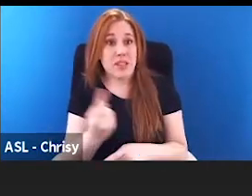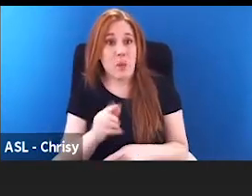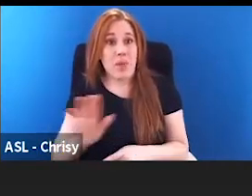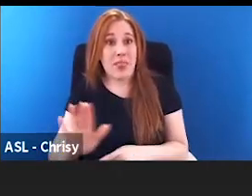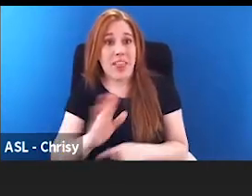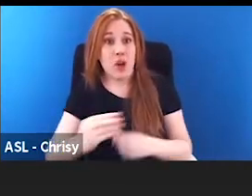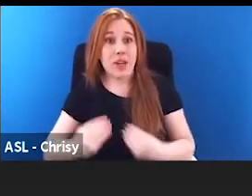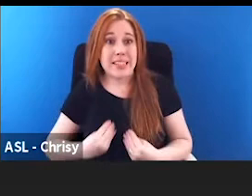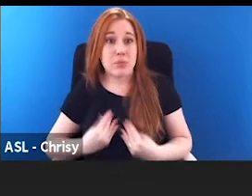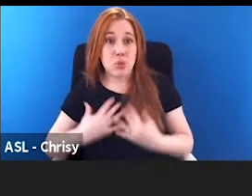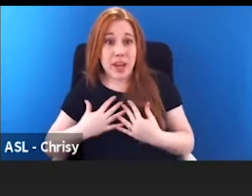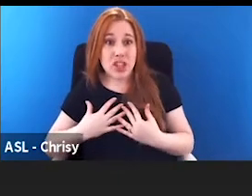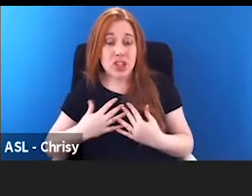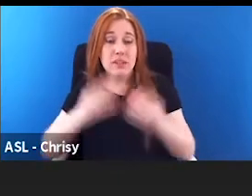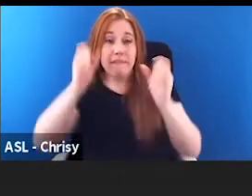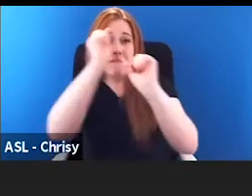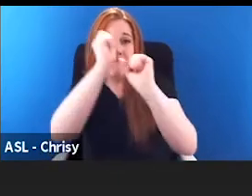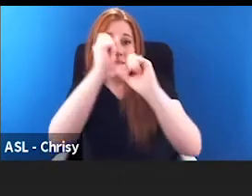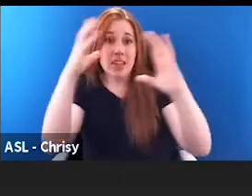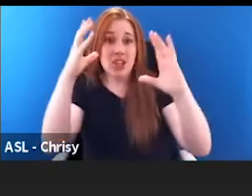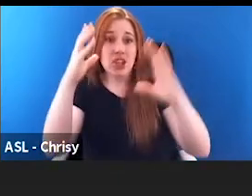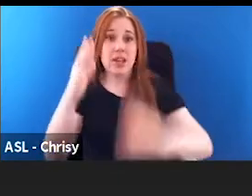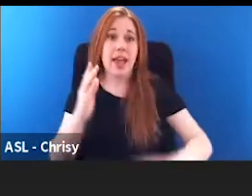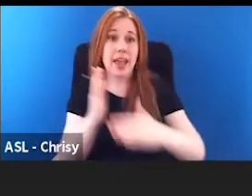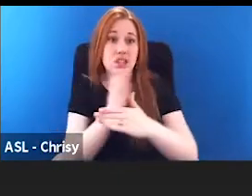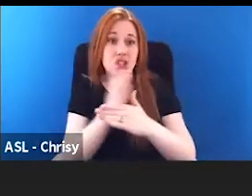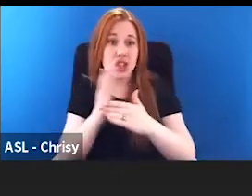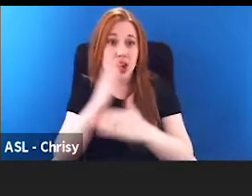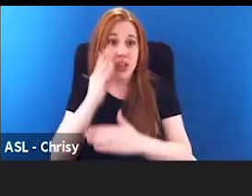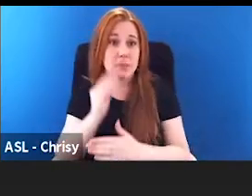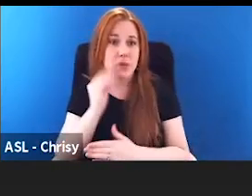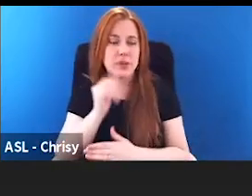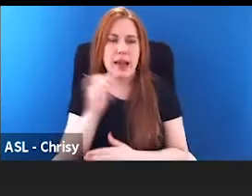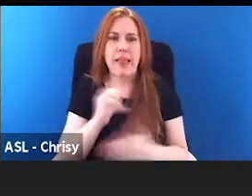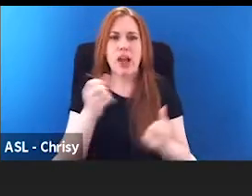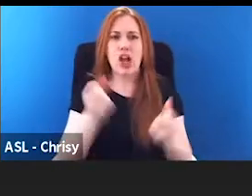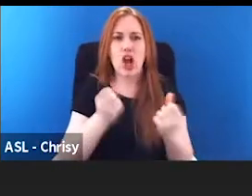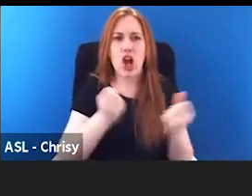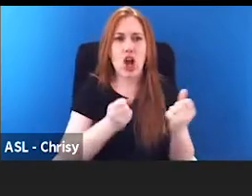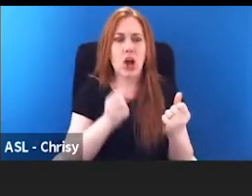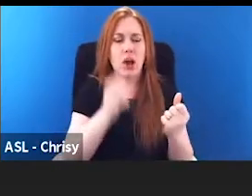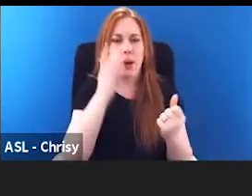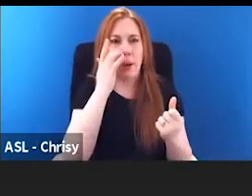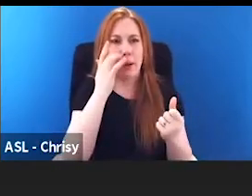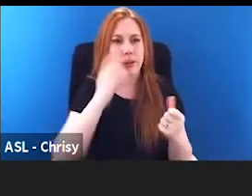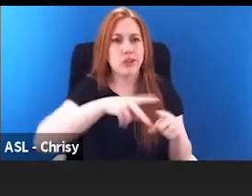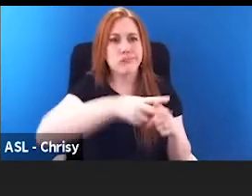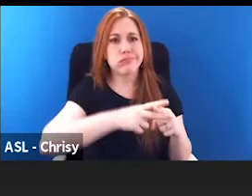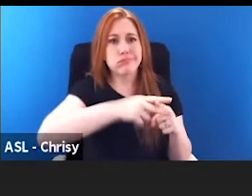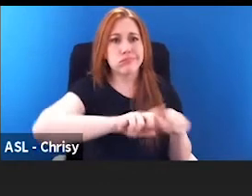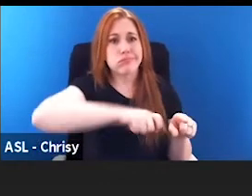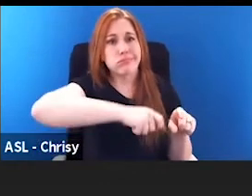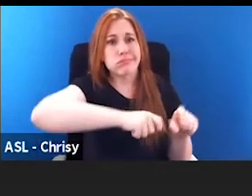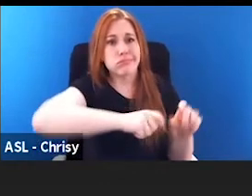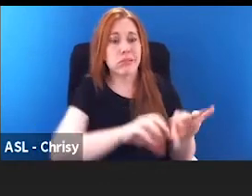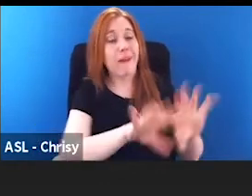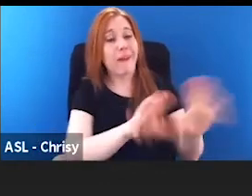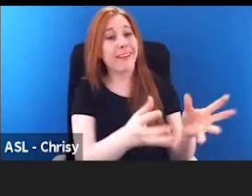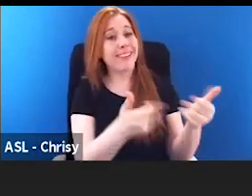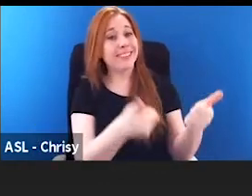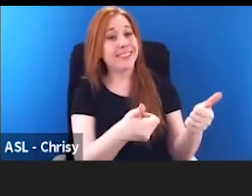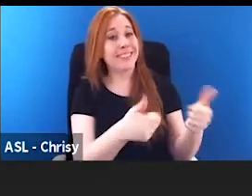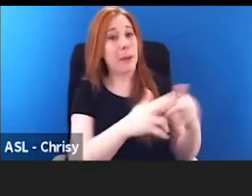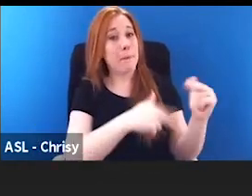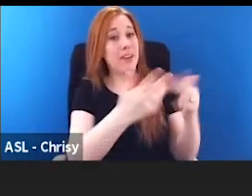experience. And so it's not an automobile where you pick up a widget and you put a screw on and then all of a sudden there's a product. We